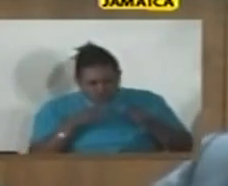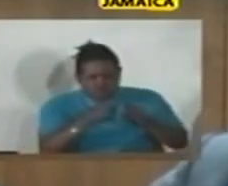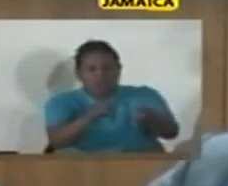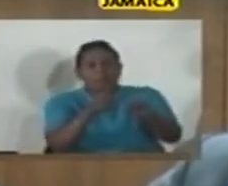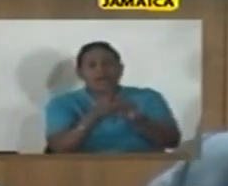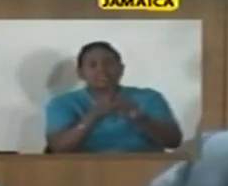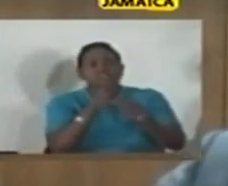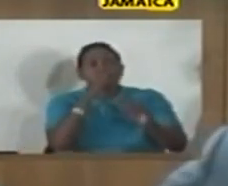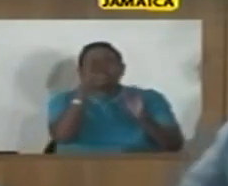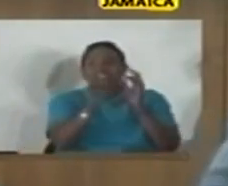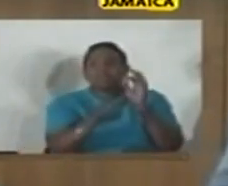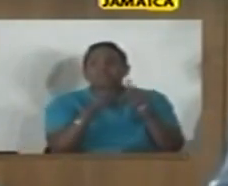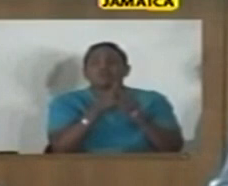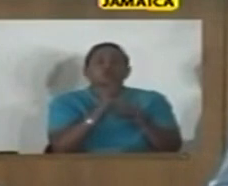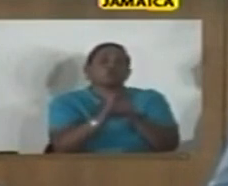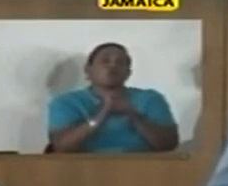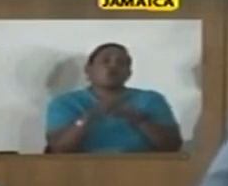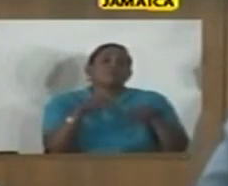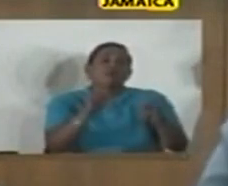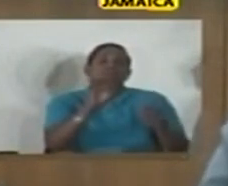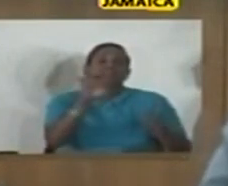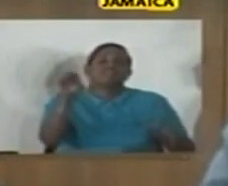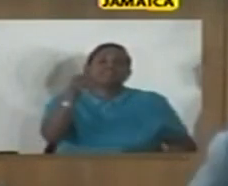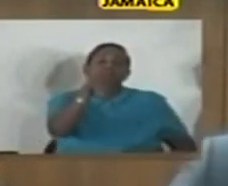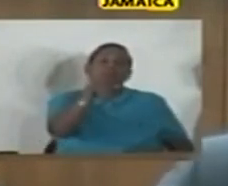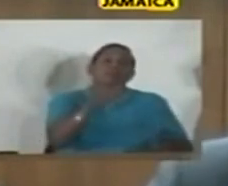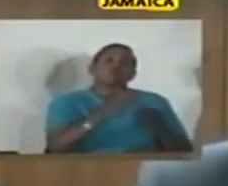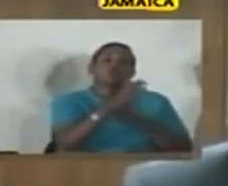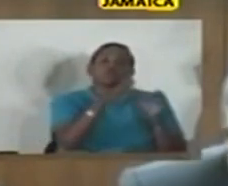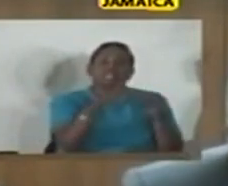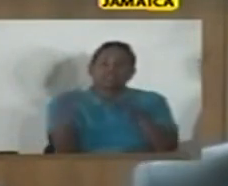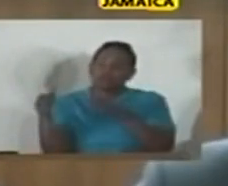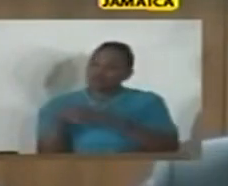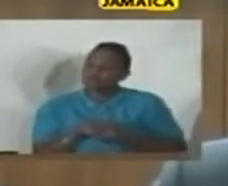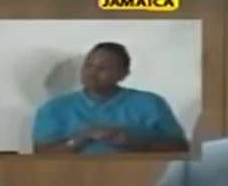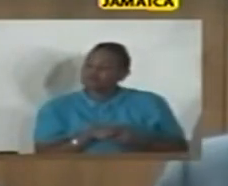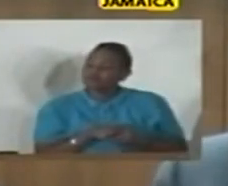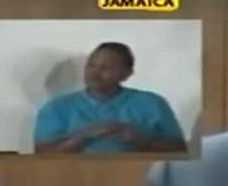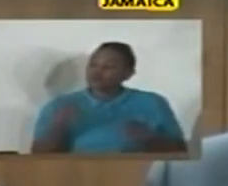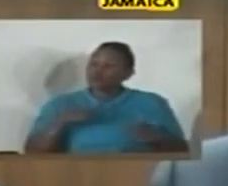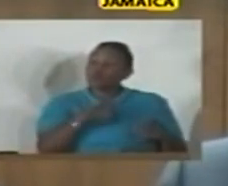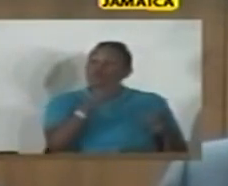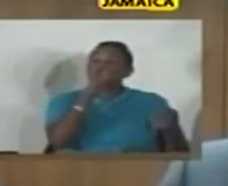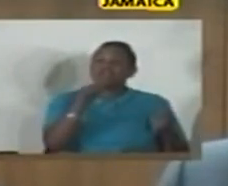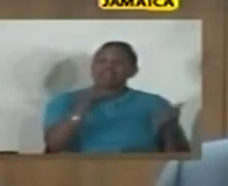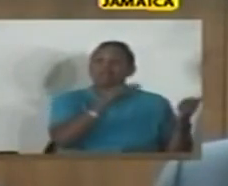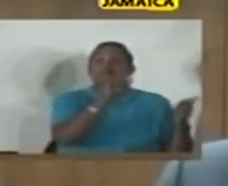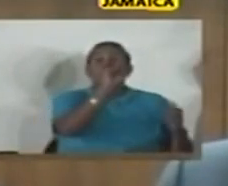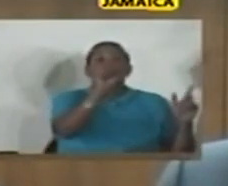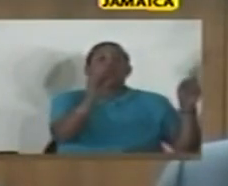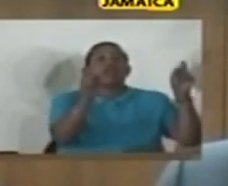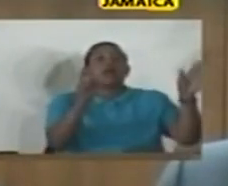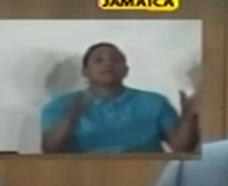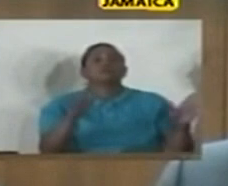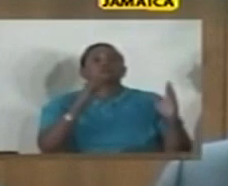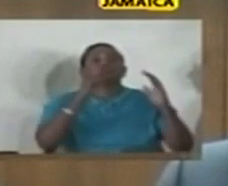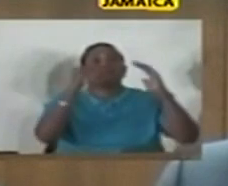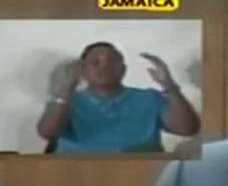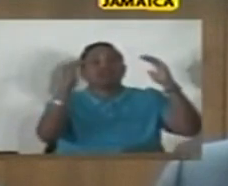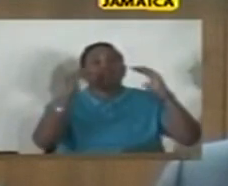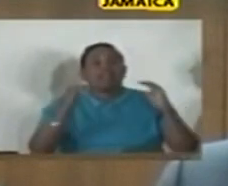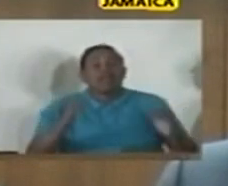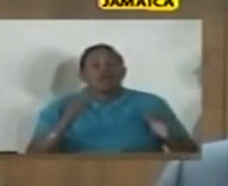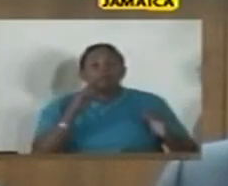and simplify the work permit fees payable by sector. We have eliminated one administrative layer by